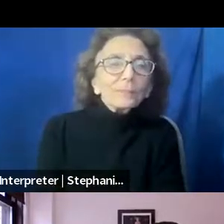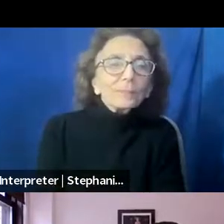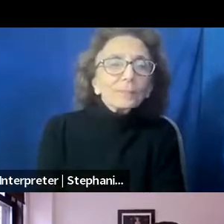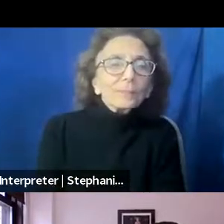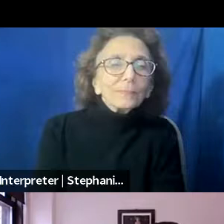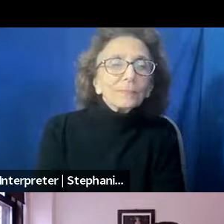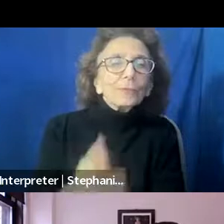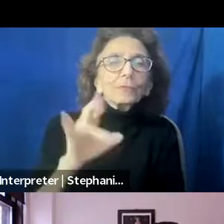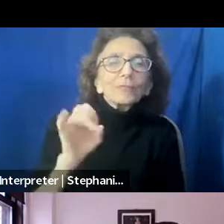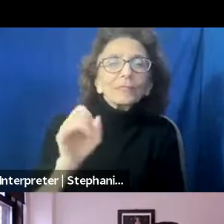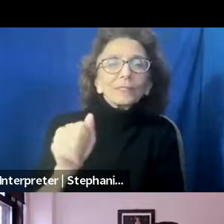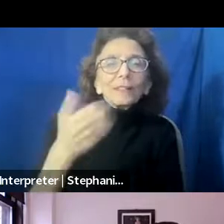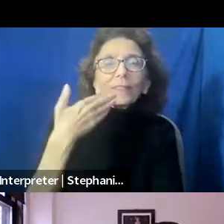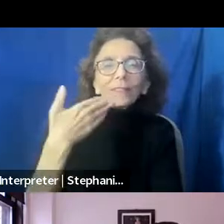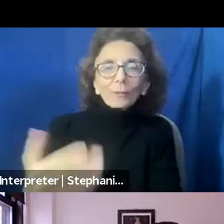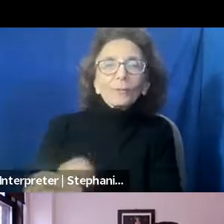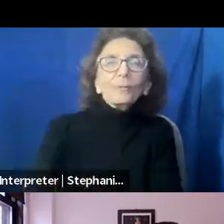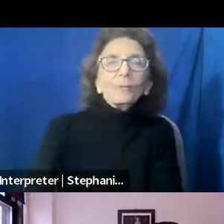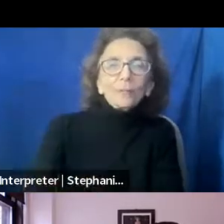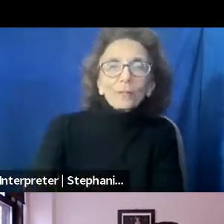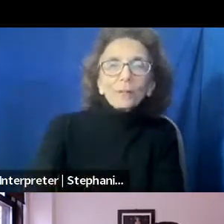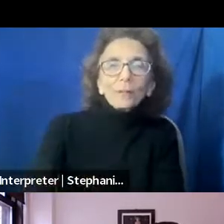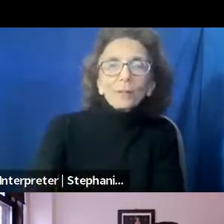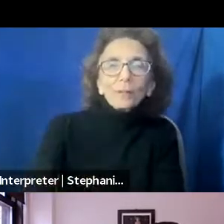Thank you for that. And I know one of our